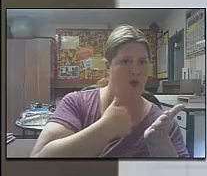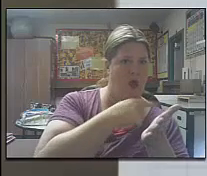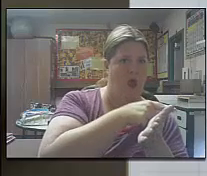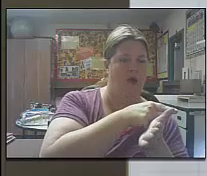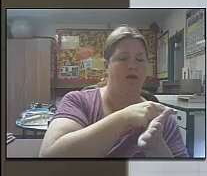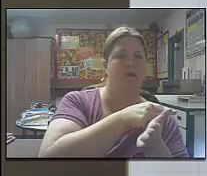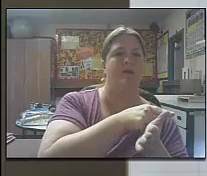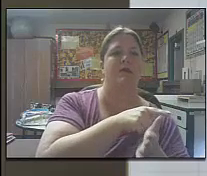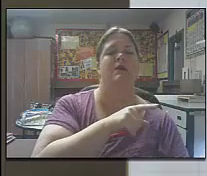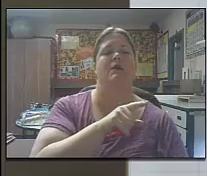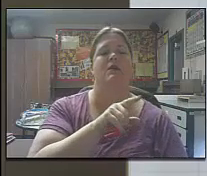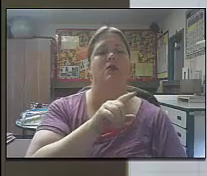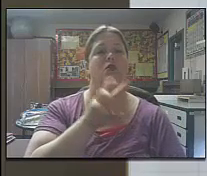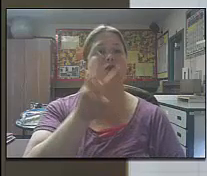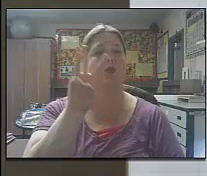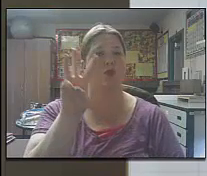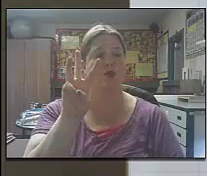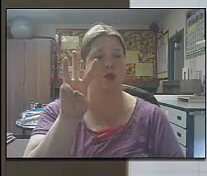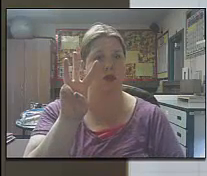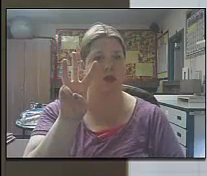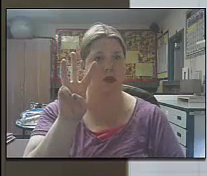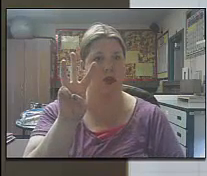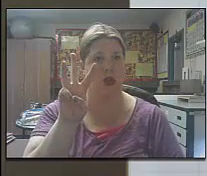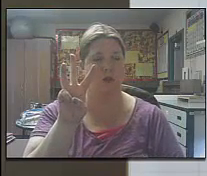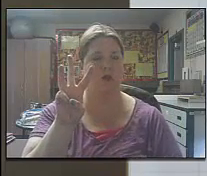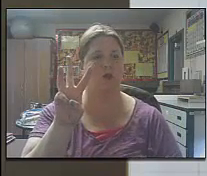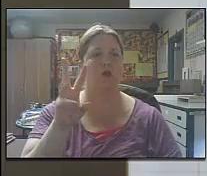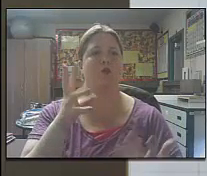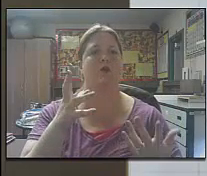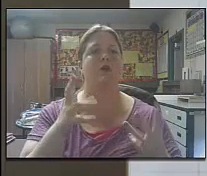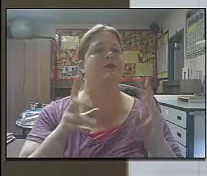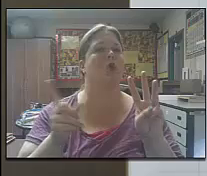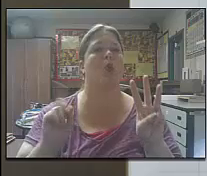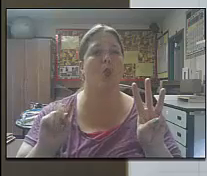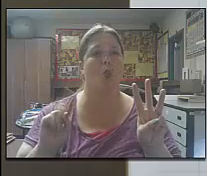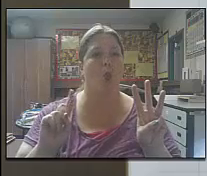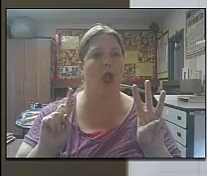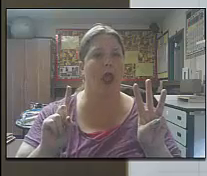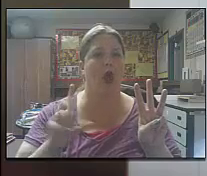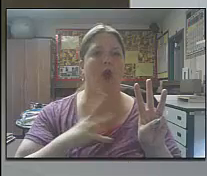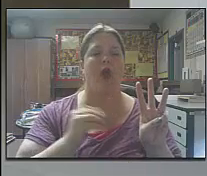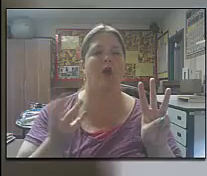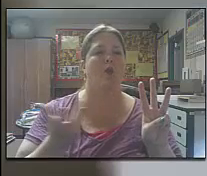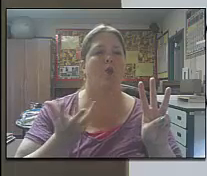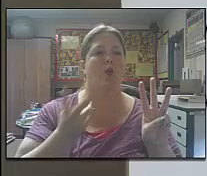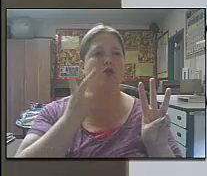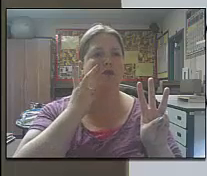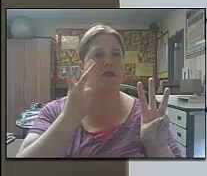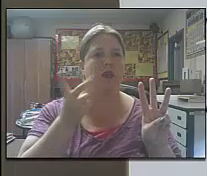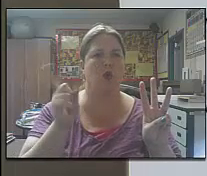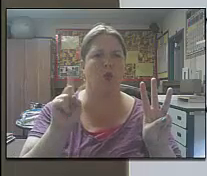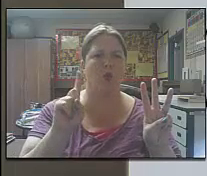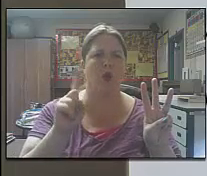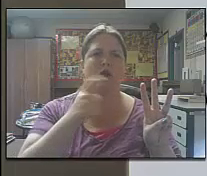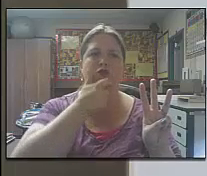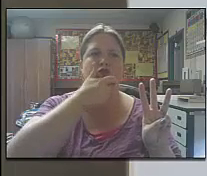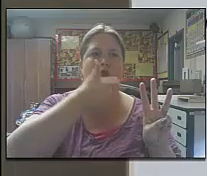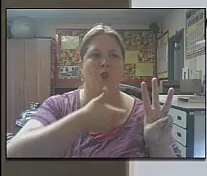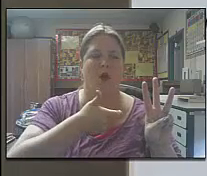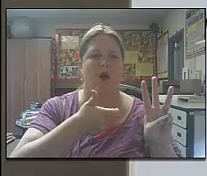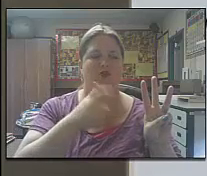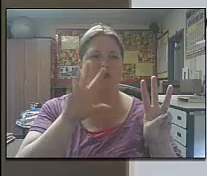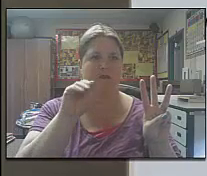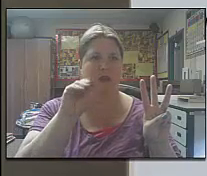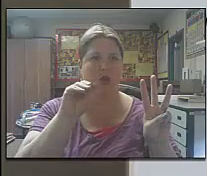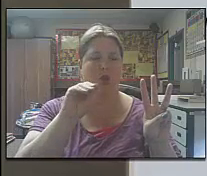Okay, your W is where and what you saw, like where did you watch the video?